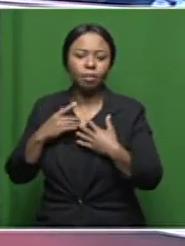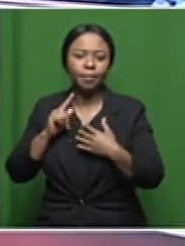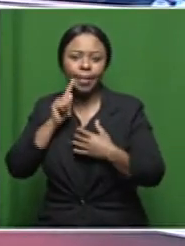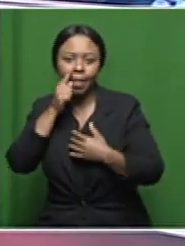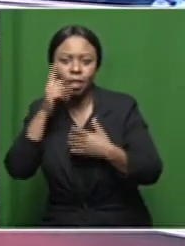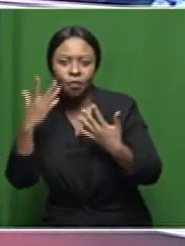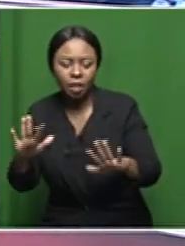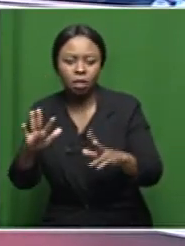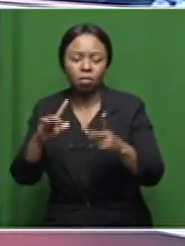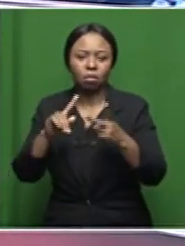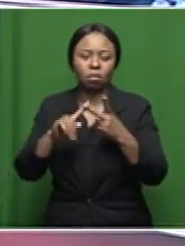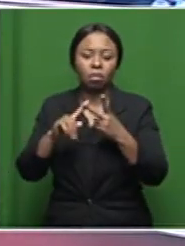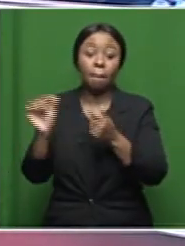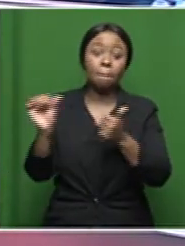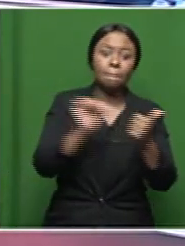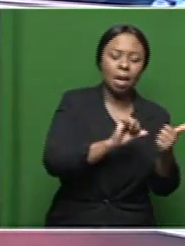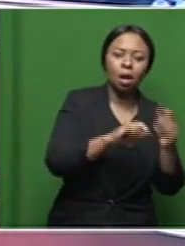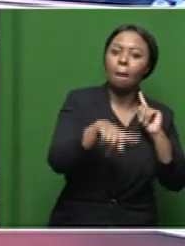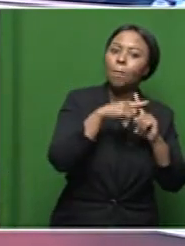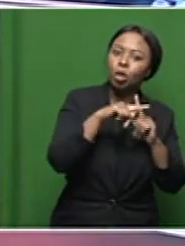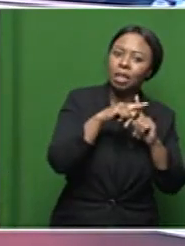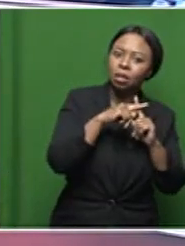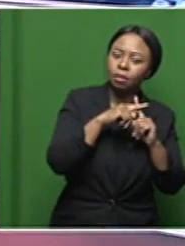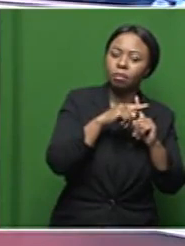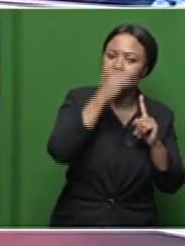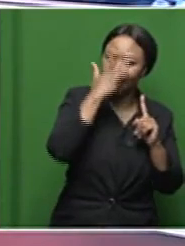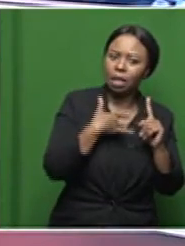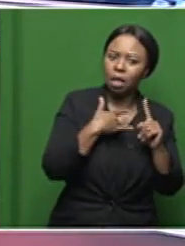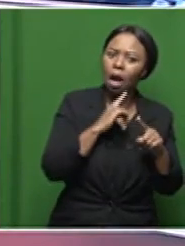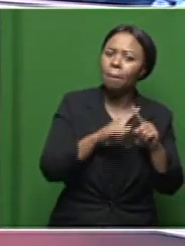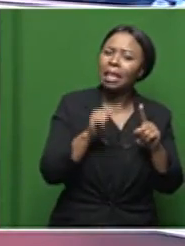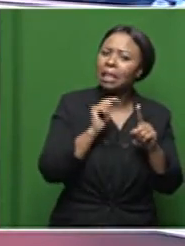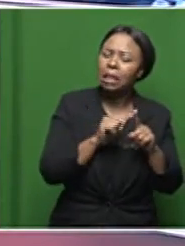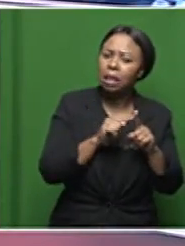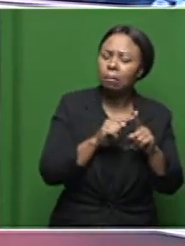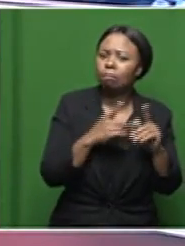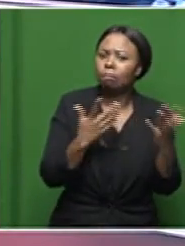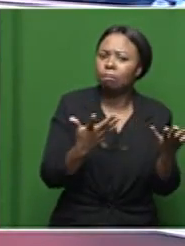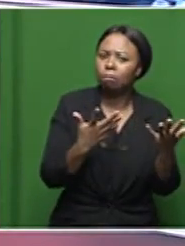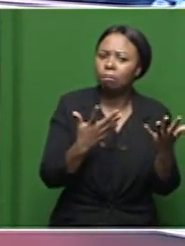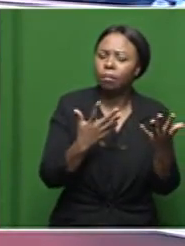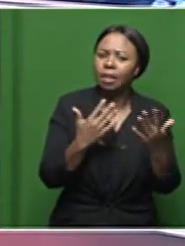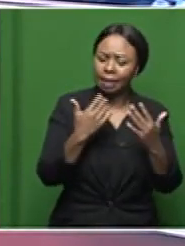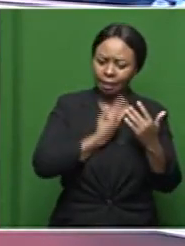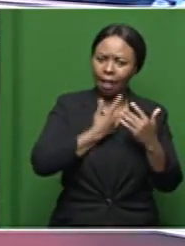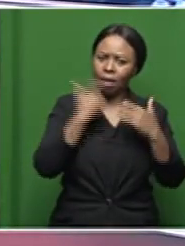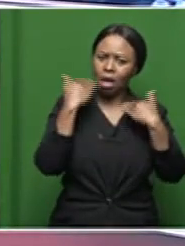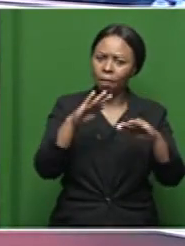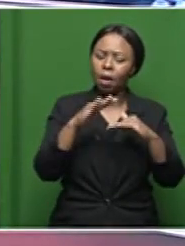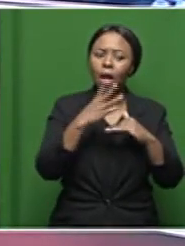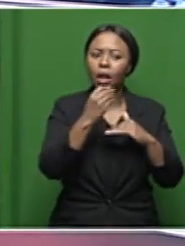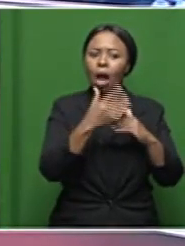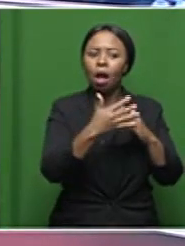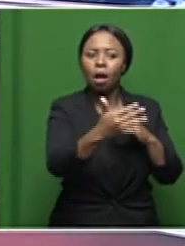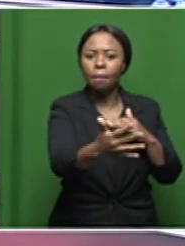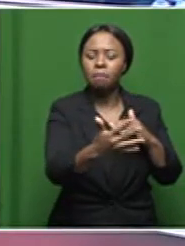the swab up their nose, coming back with a positive result and being sick. But this illness didn't just, become self-limiting, where after a couple of days you find yourself